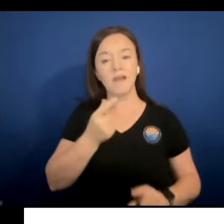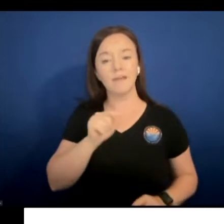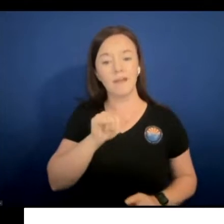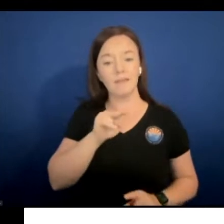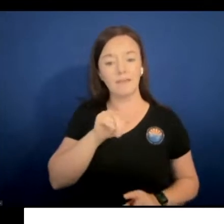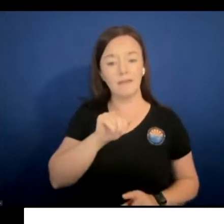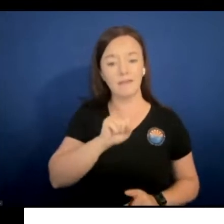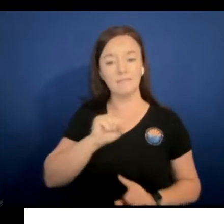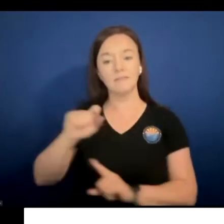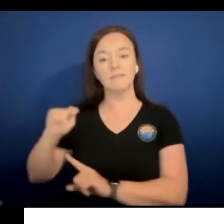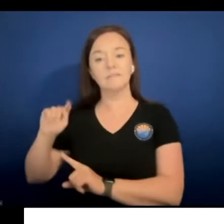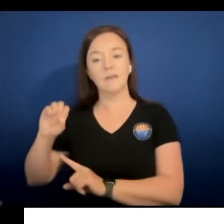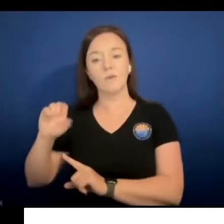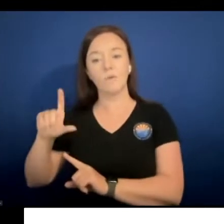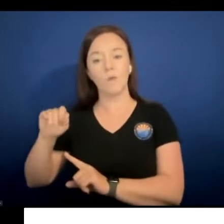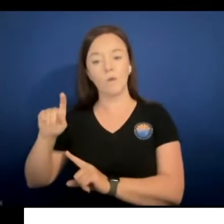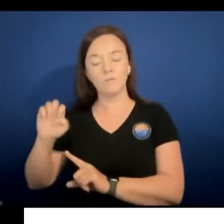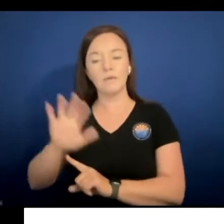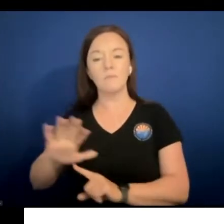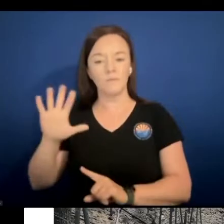approximately 51,000.